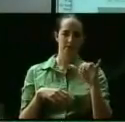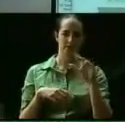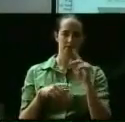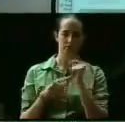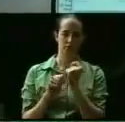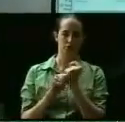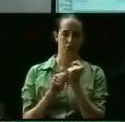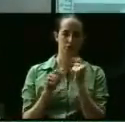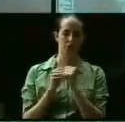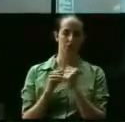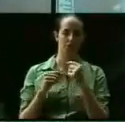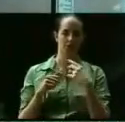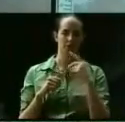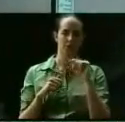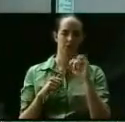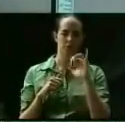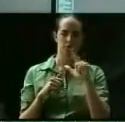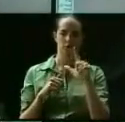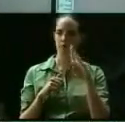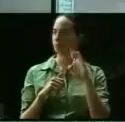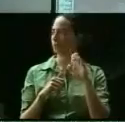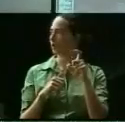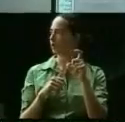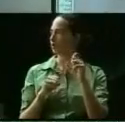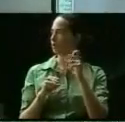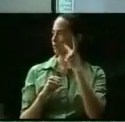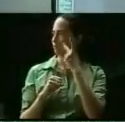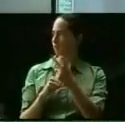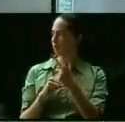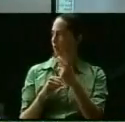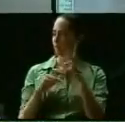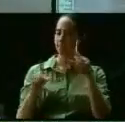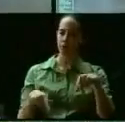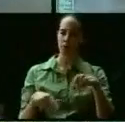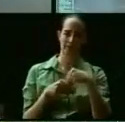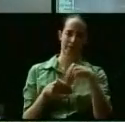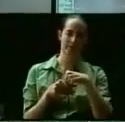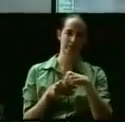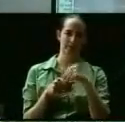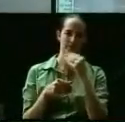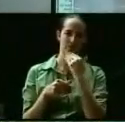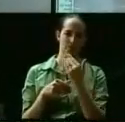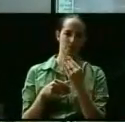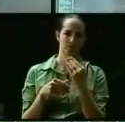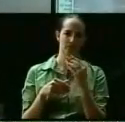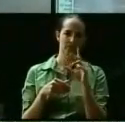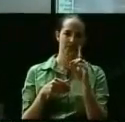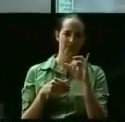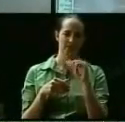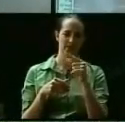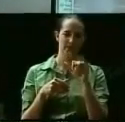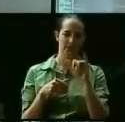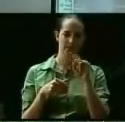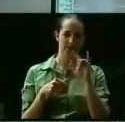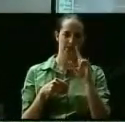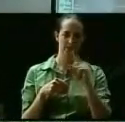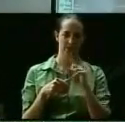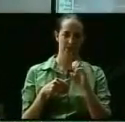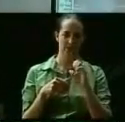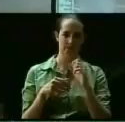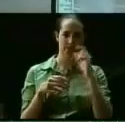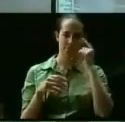toolbox. This truck in particular, you can see the occupant. This isn't a real good picture. It's digitized, but it appears he's holding a